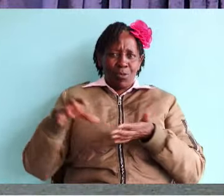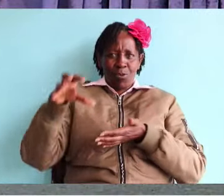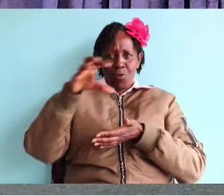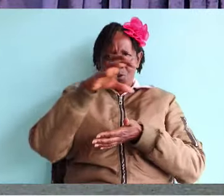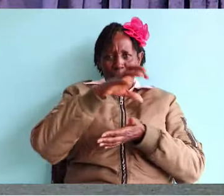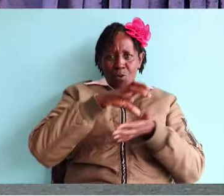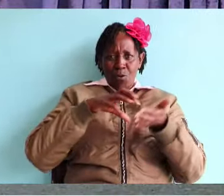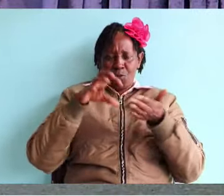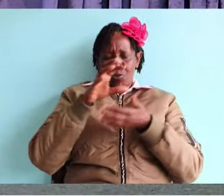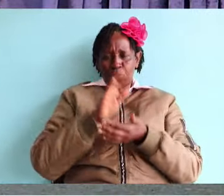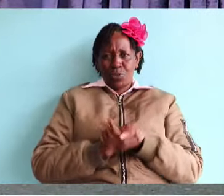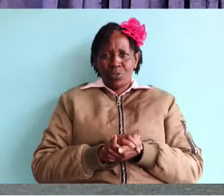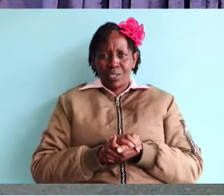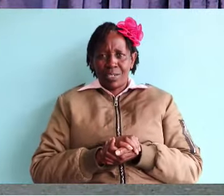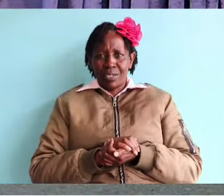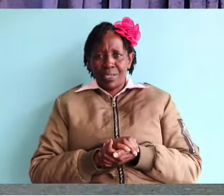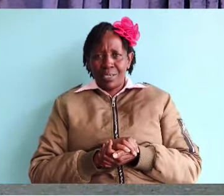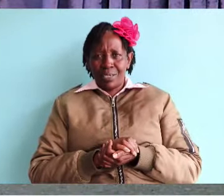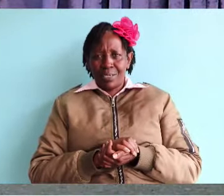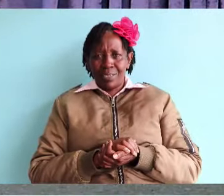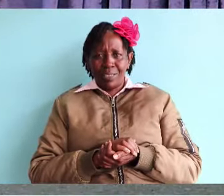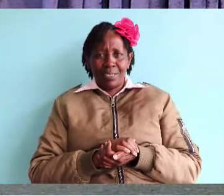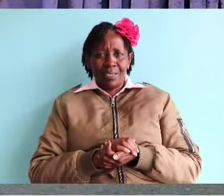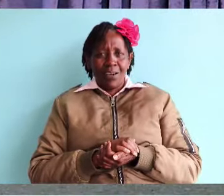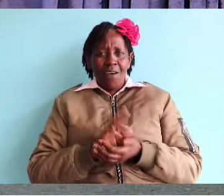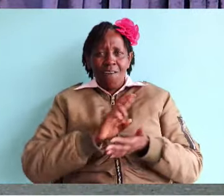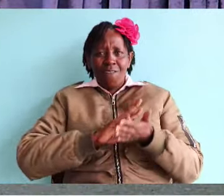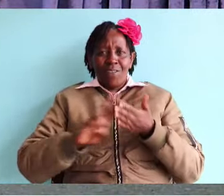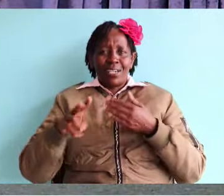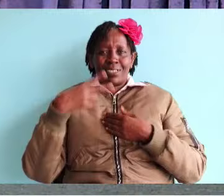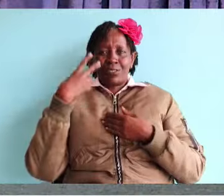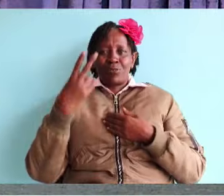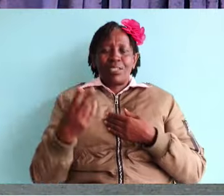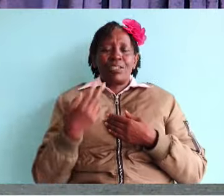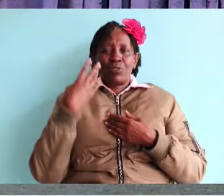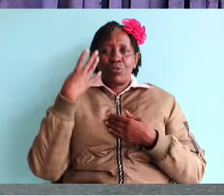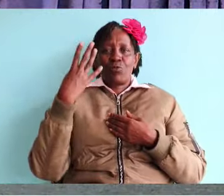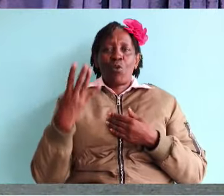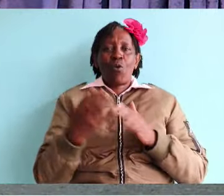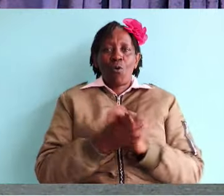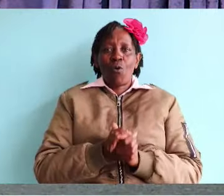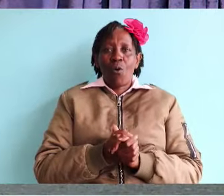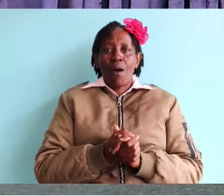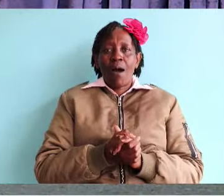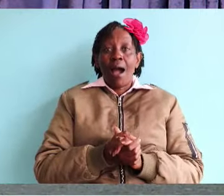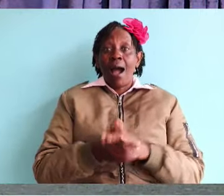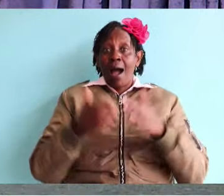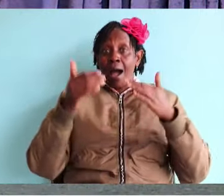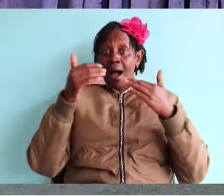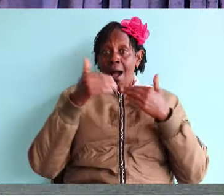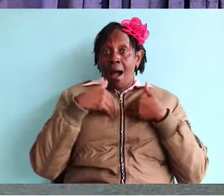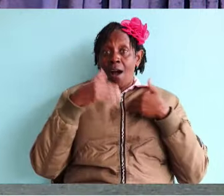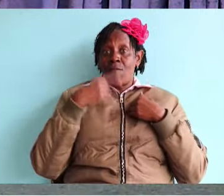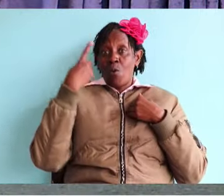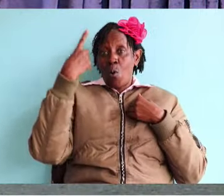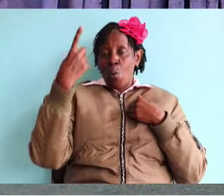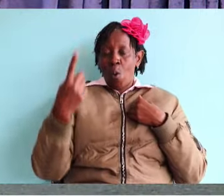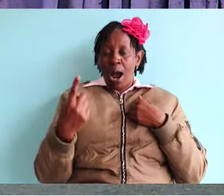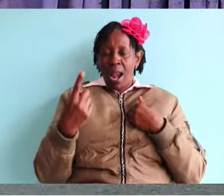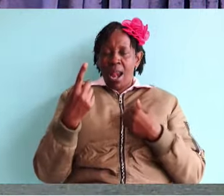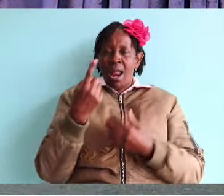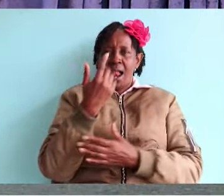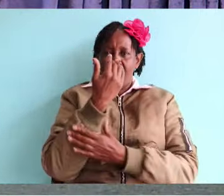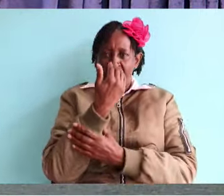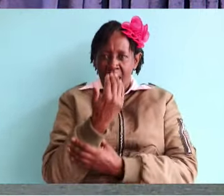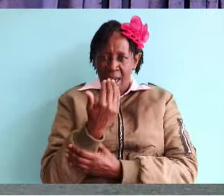not have, end verse 24. And he said, I do have one request, that each